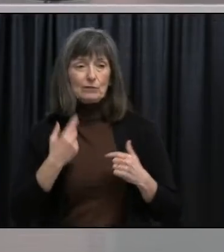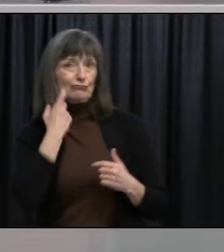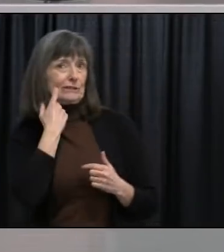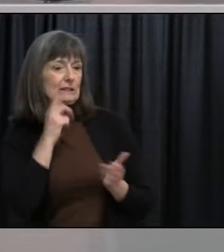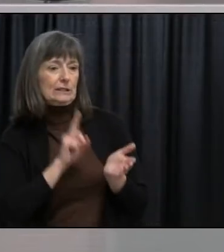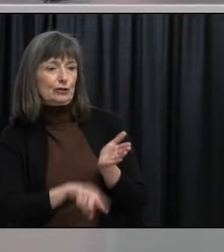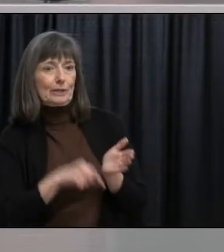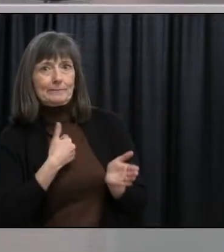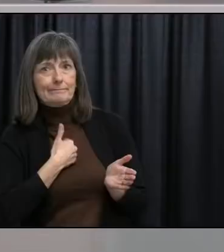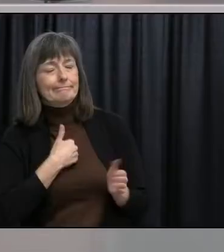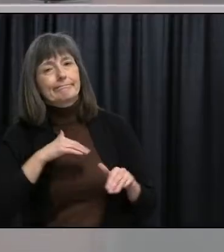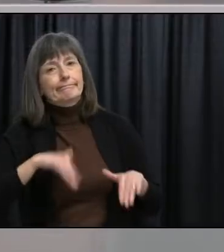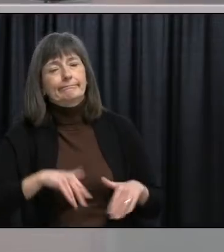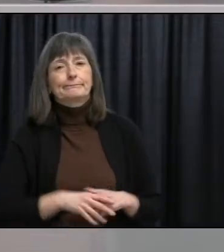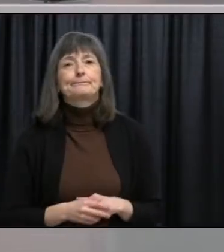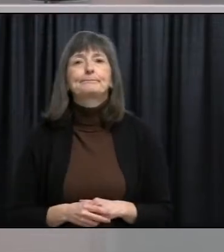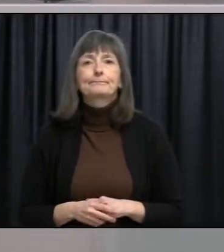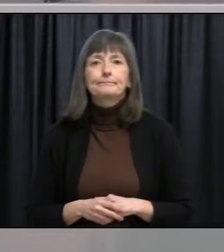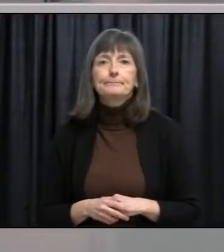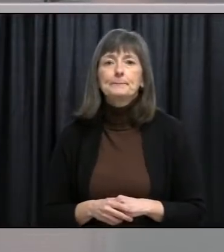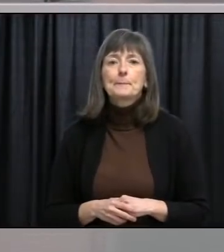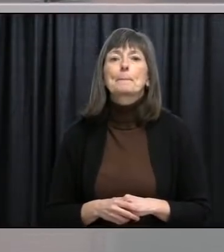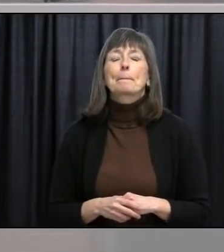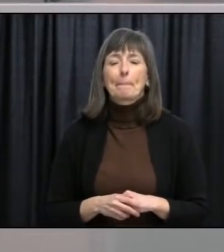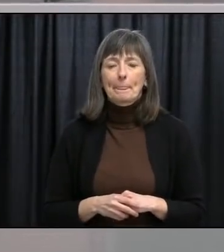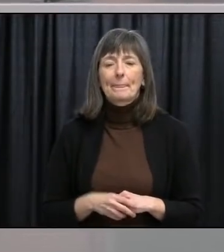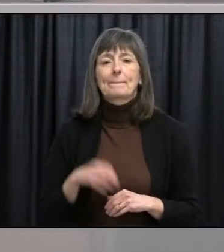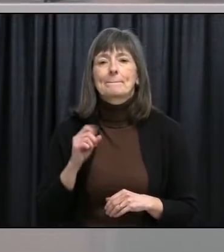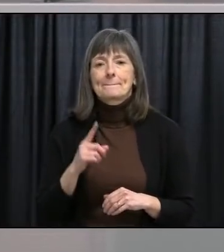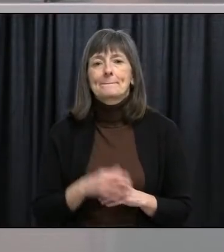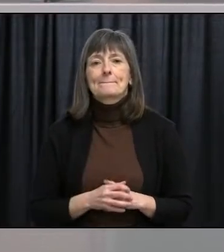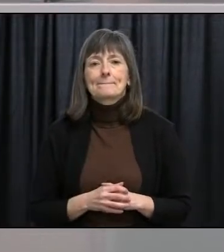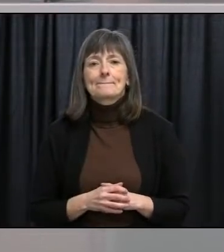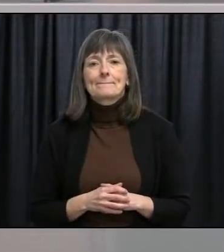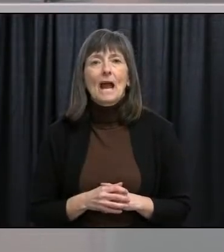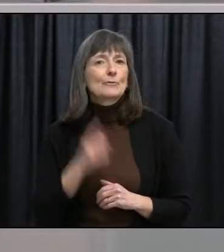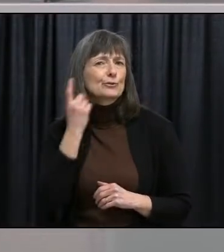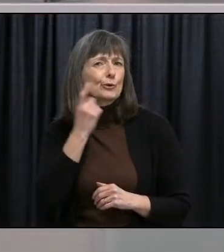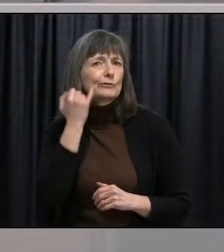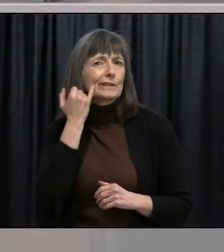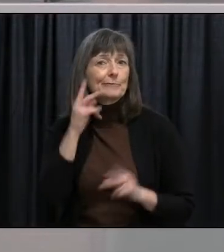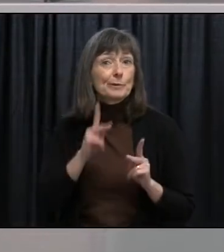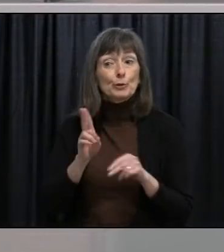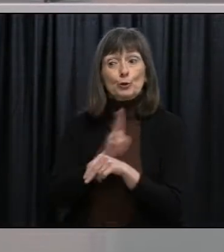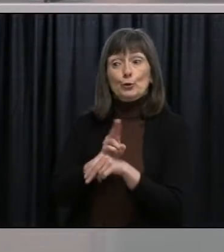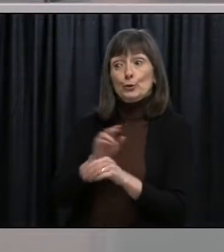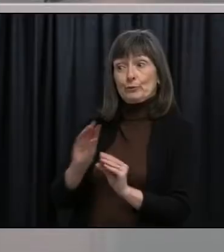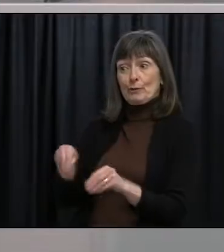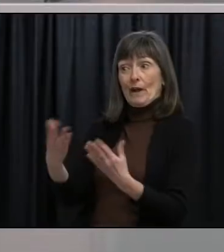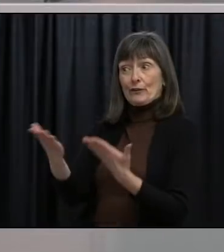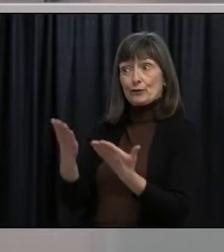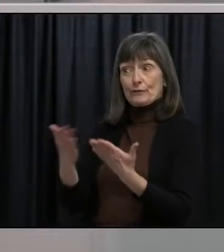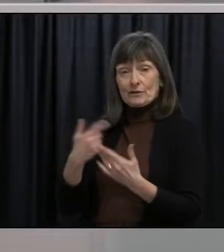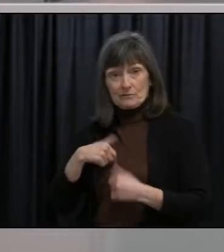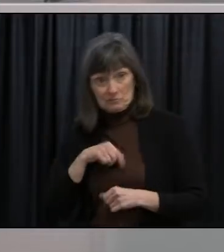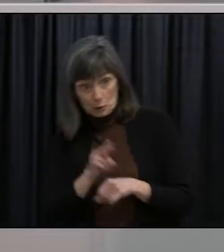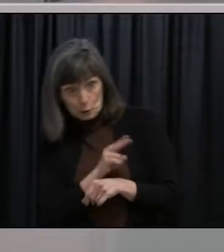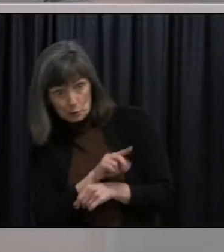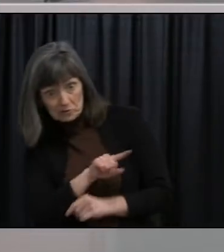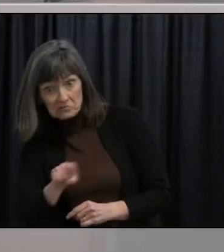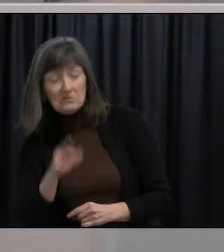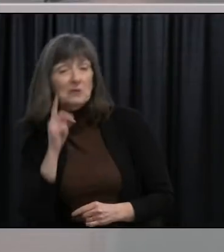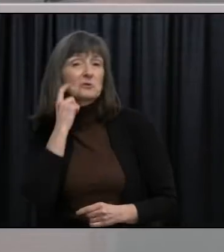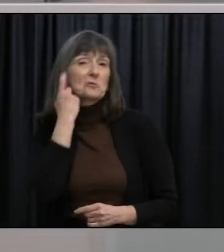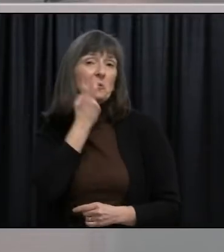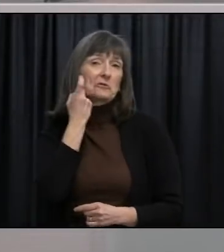Okay, thank you for doing your best to describe it. It's nice to know that people are taking advantage of what we put out there. Thank you. Our next questions